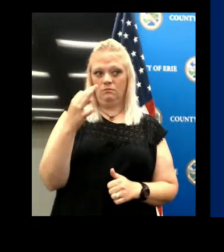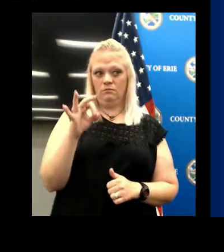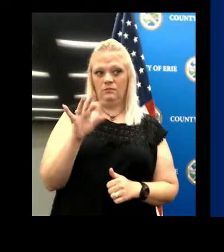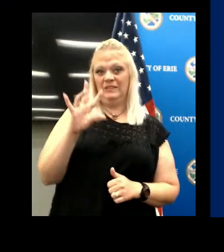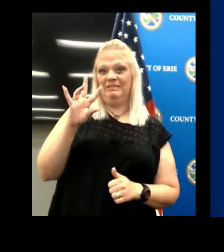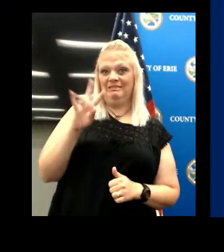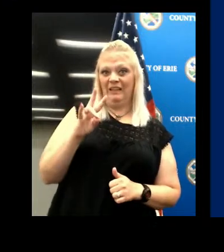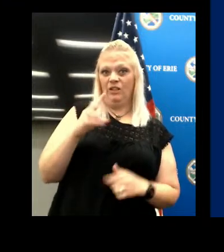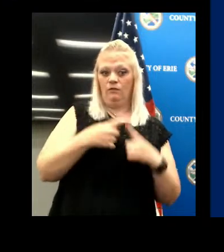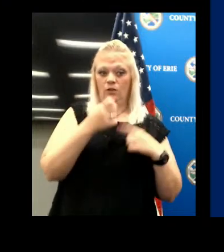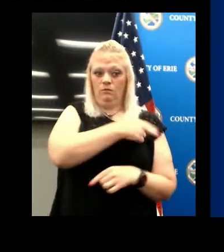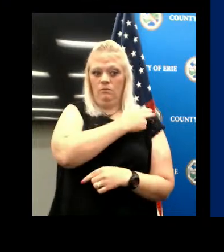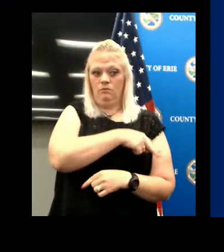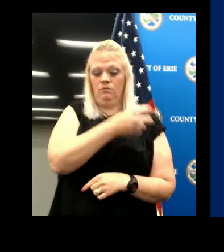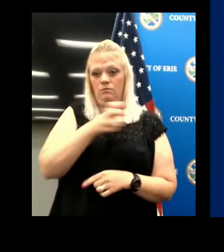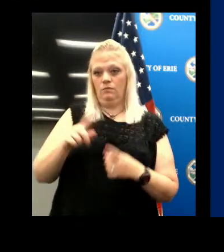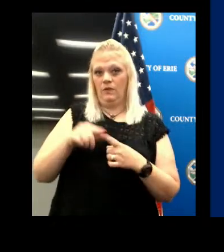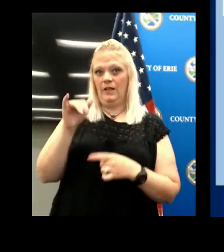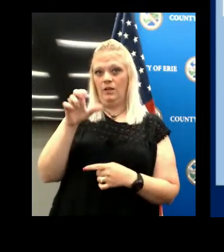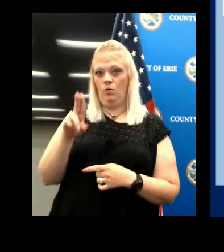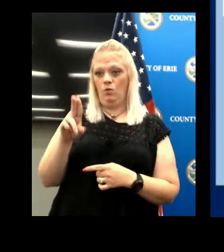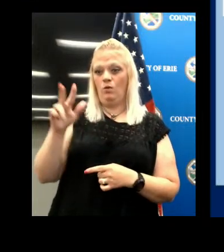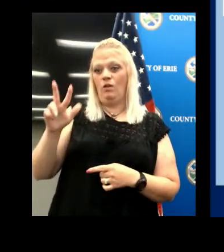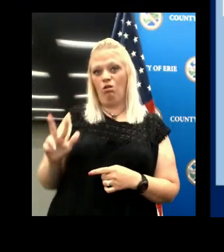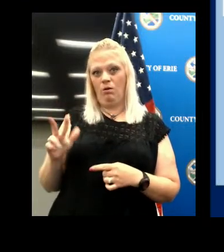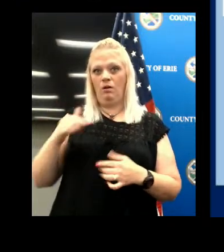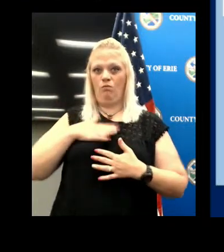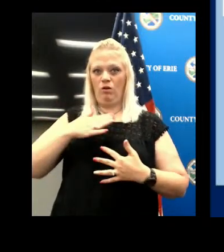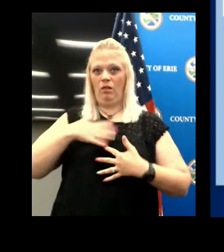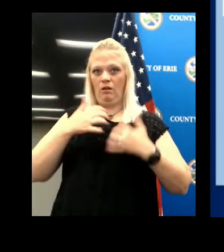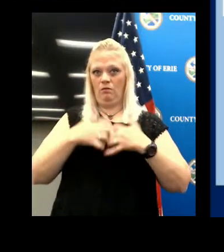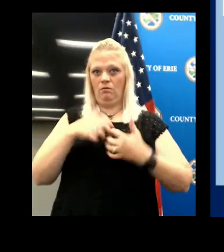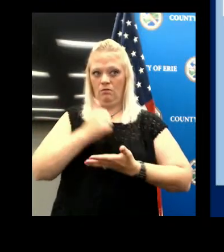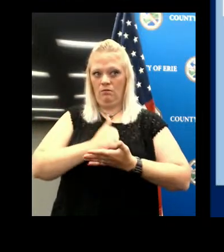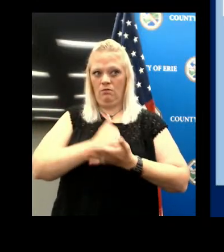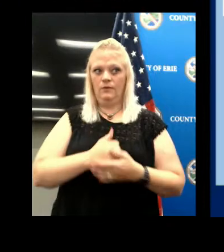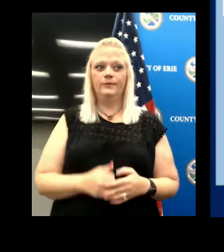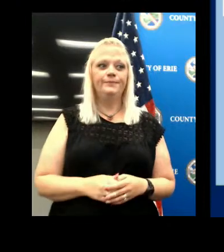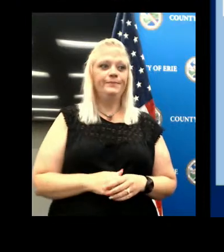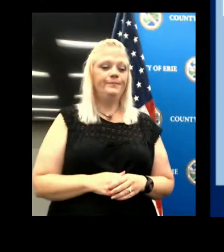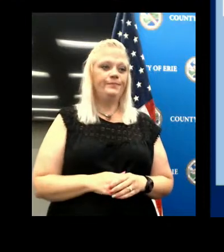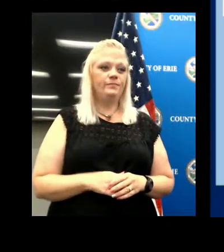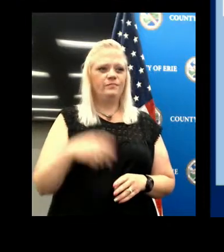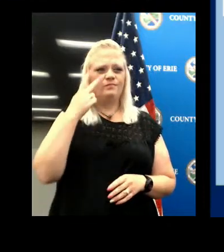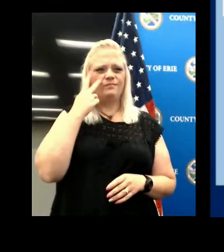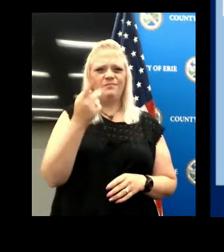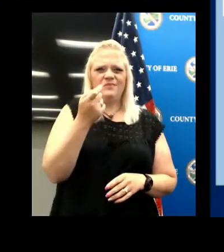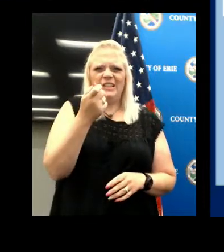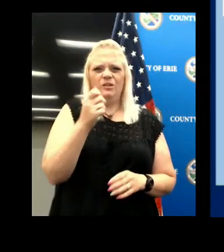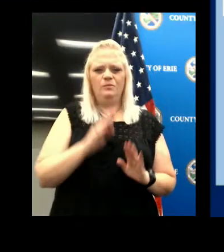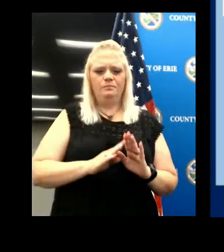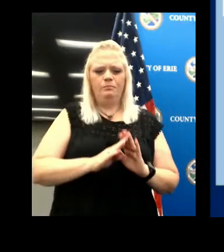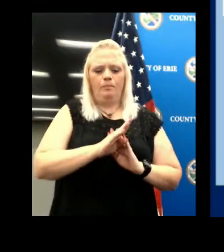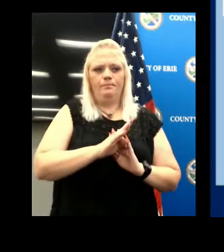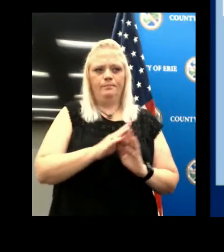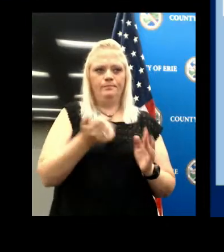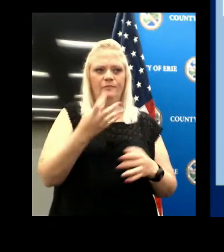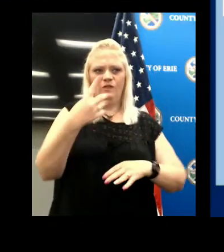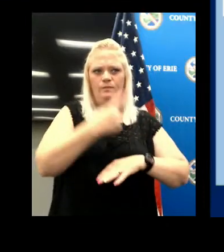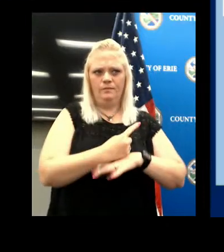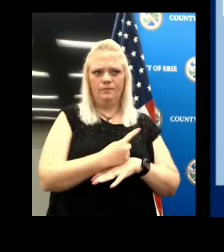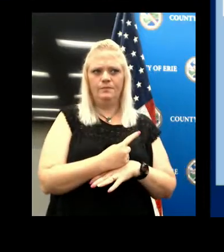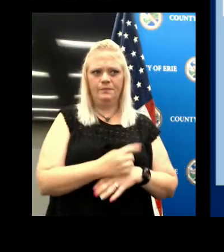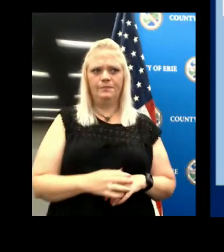of those individuals were in the ICU, and 3 individuals had an airway assist. You'll see there was a little bump up over the last few